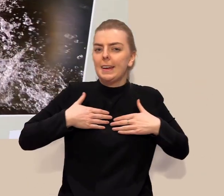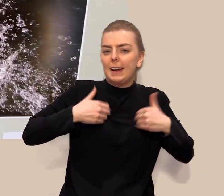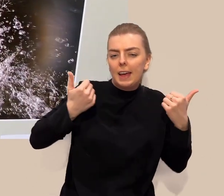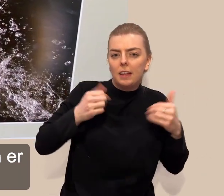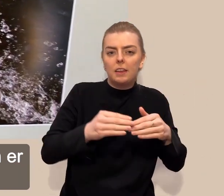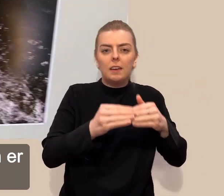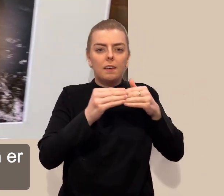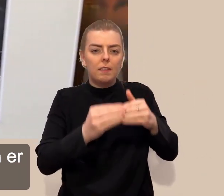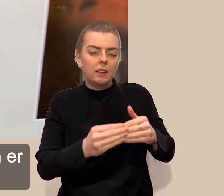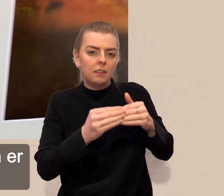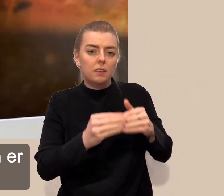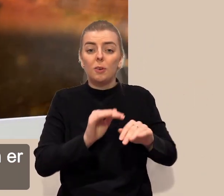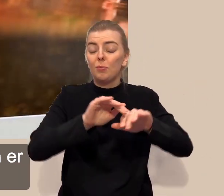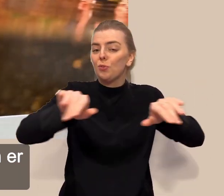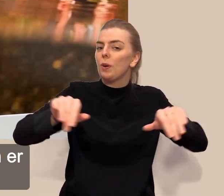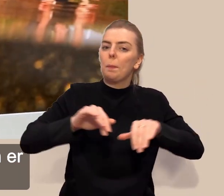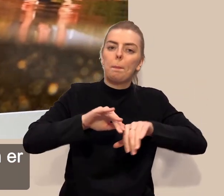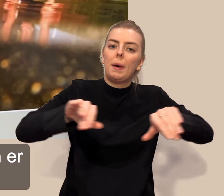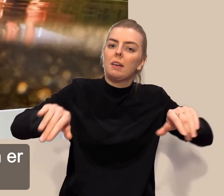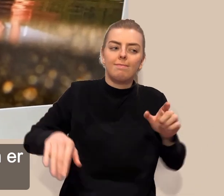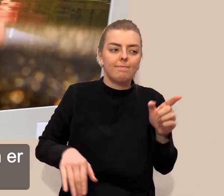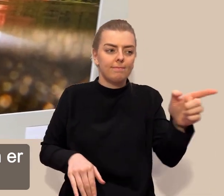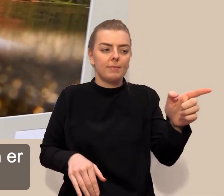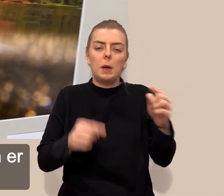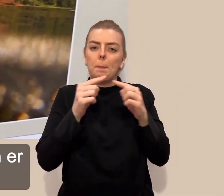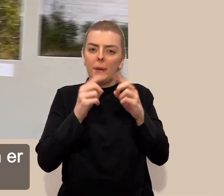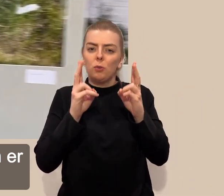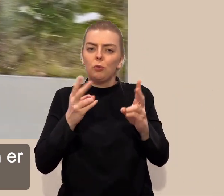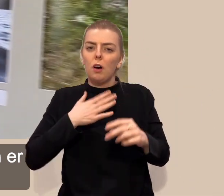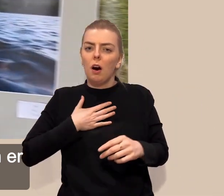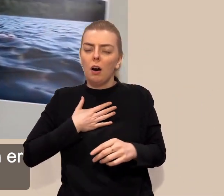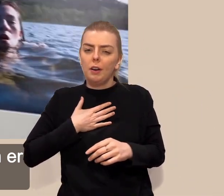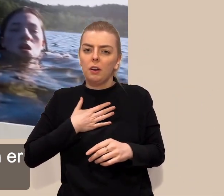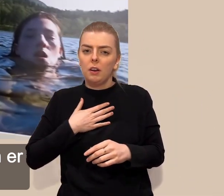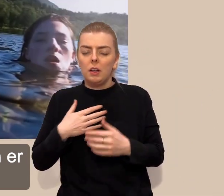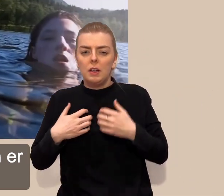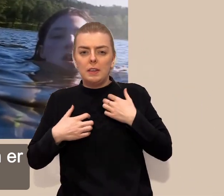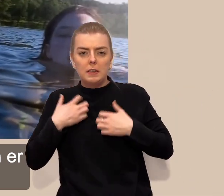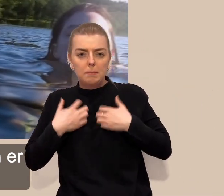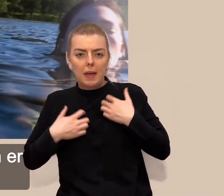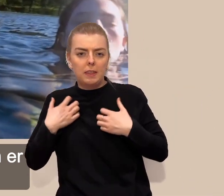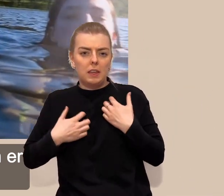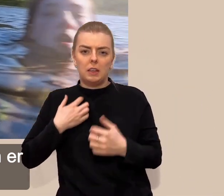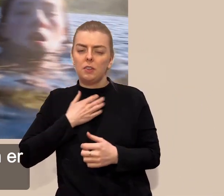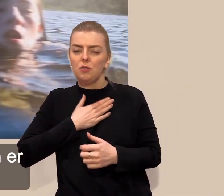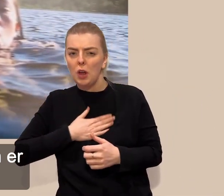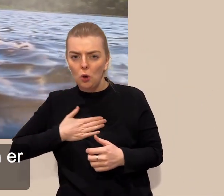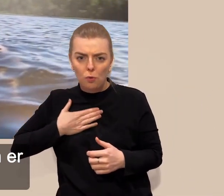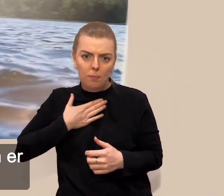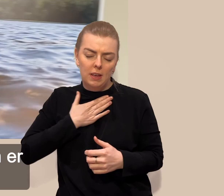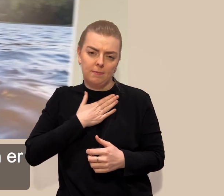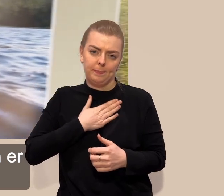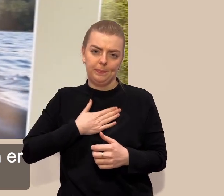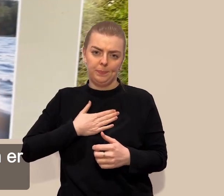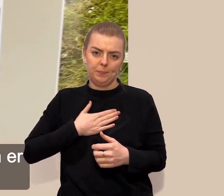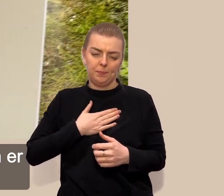happiness and friendship and just swimming in the lake. Whereas underneath the surface there is anxiety and there is